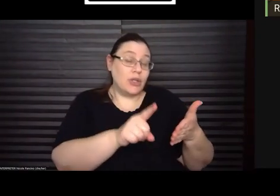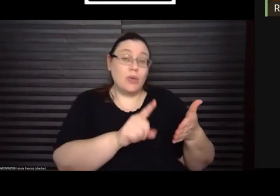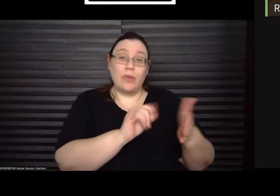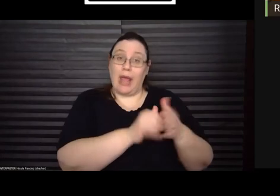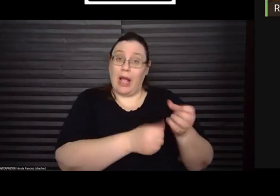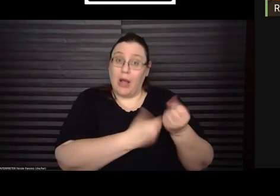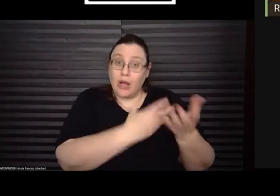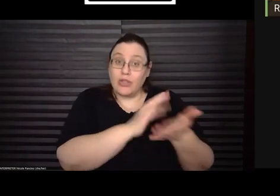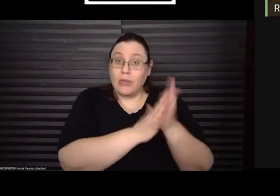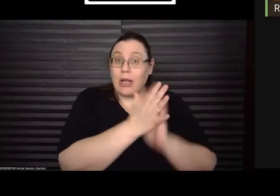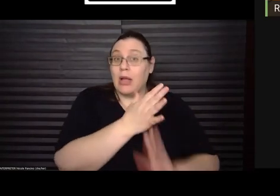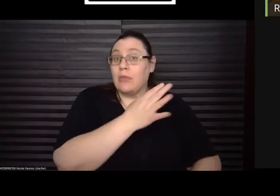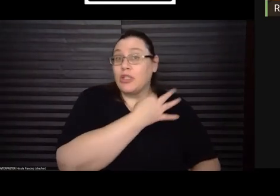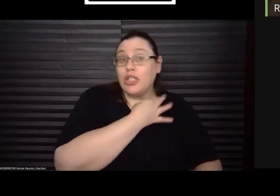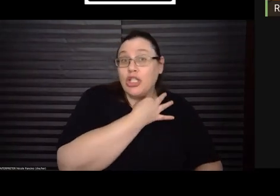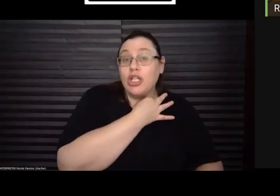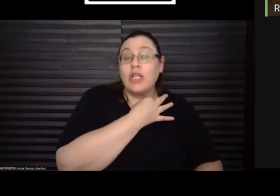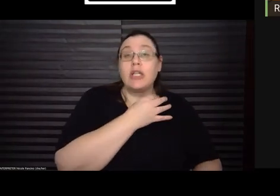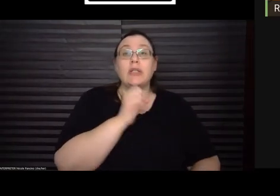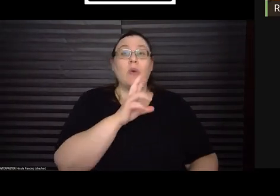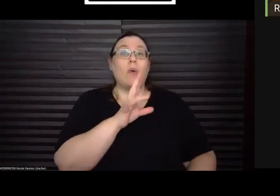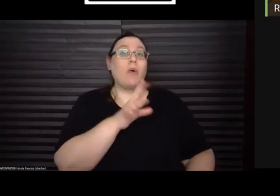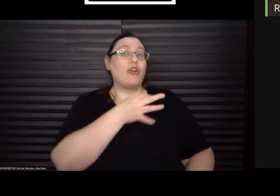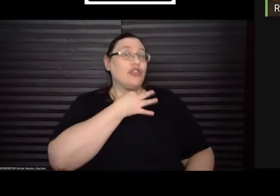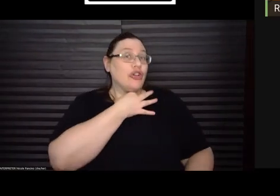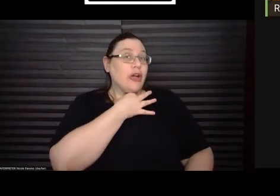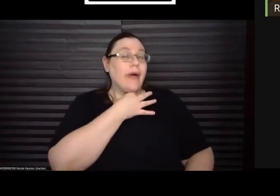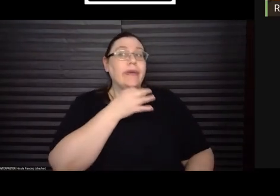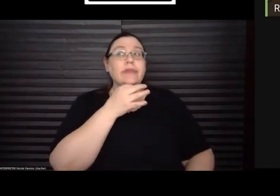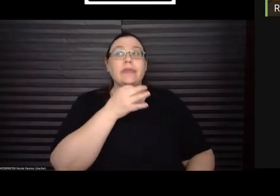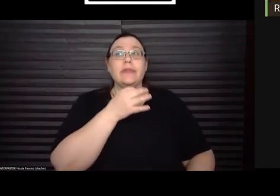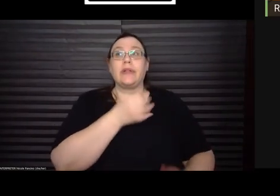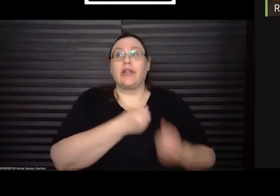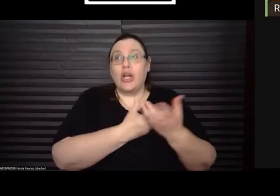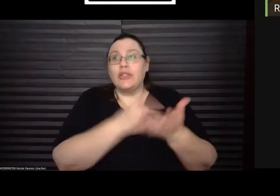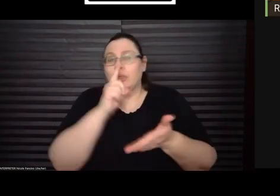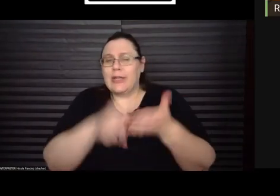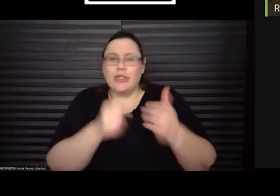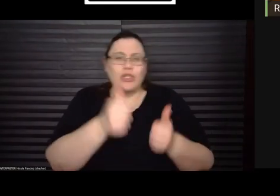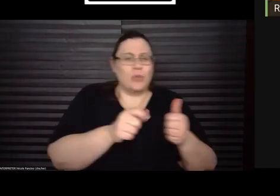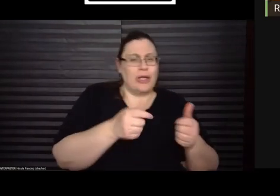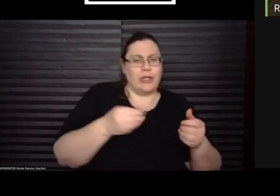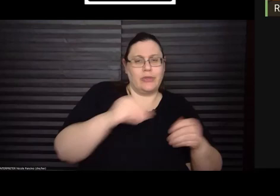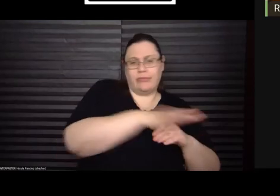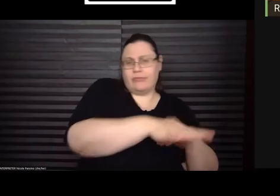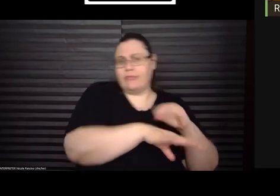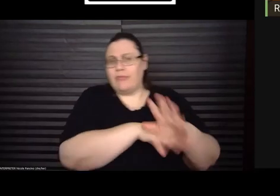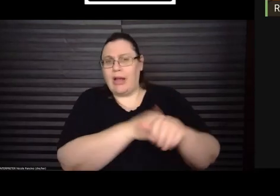to curiosity, or is your curiosity something that leads you to research?